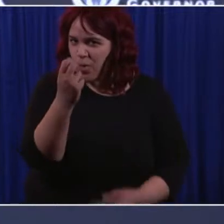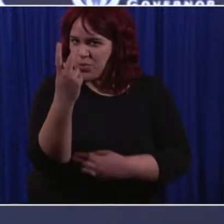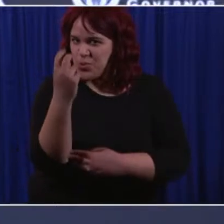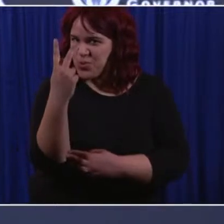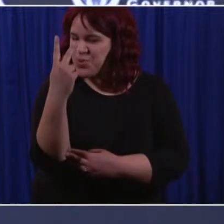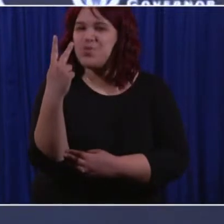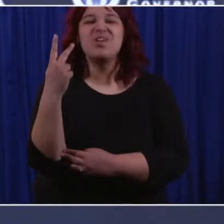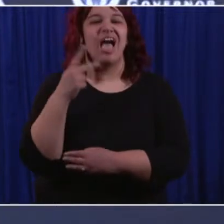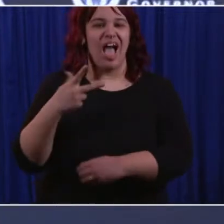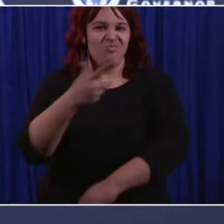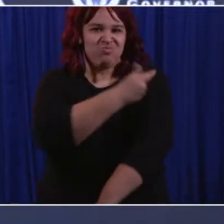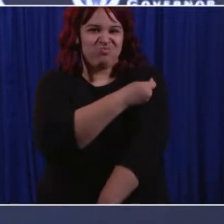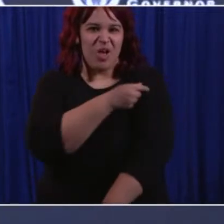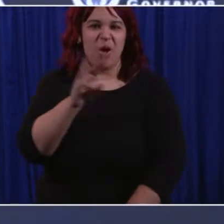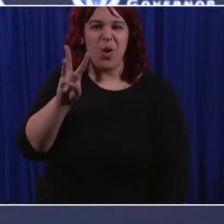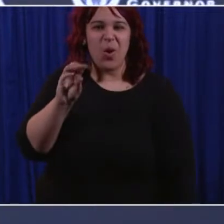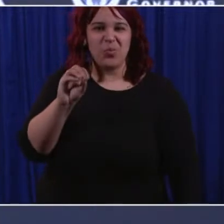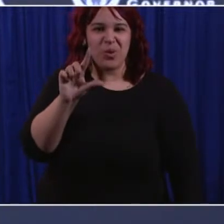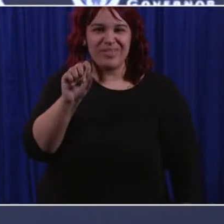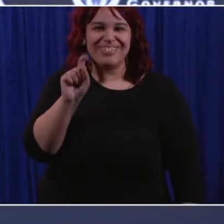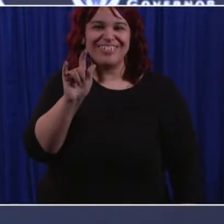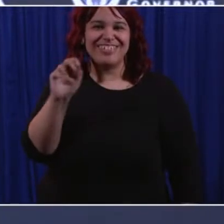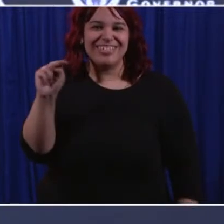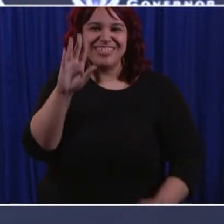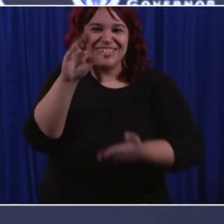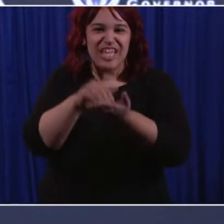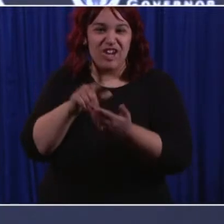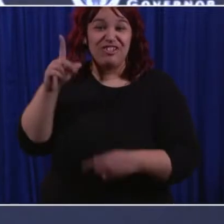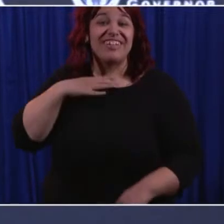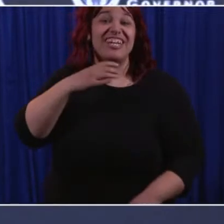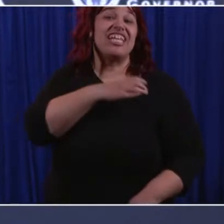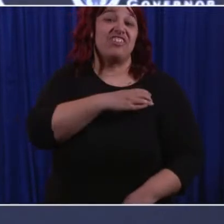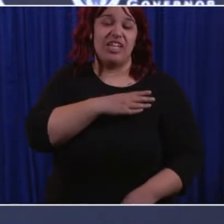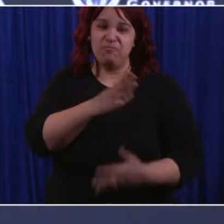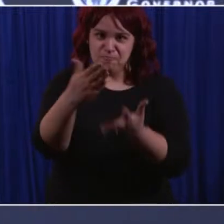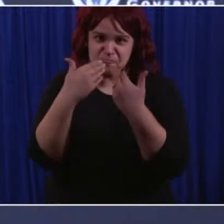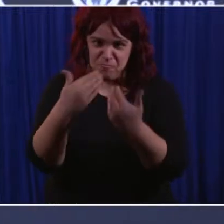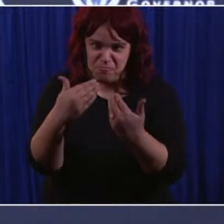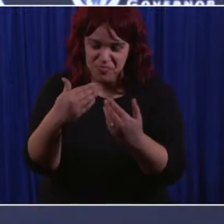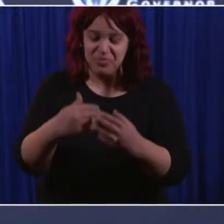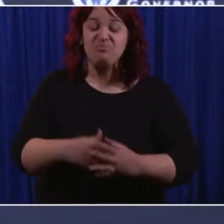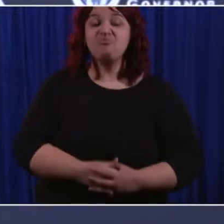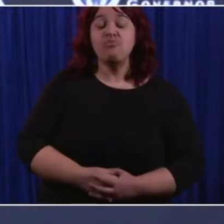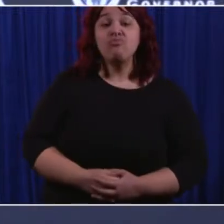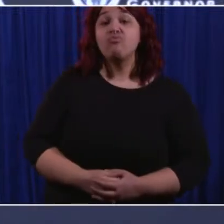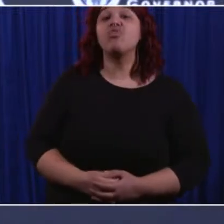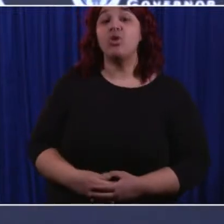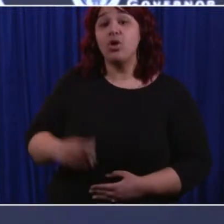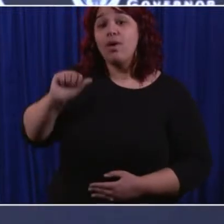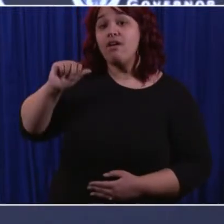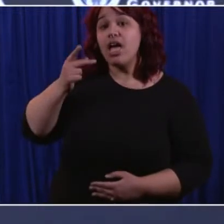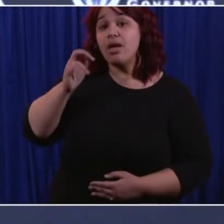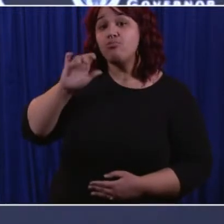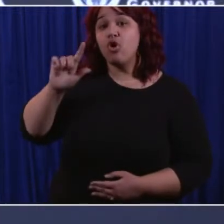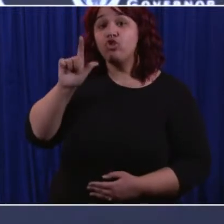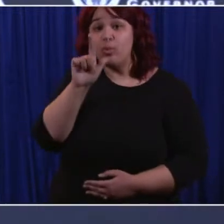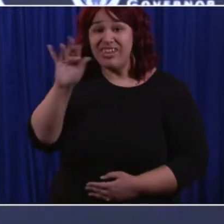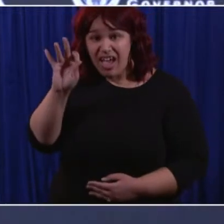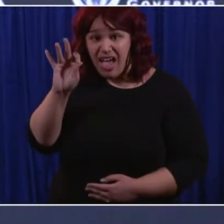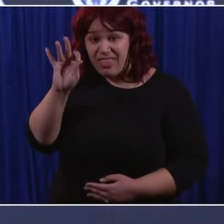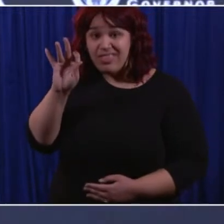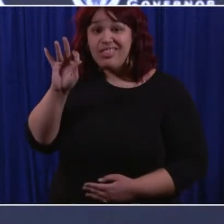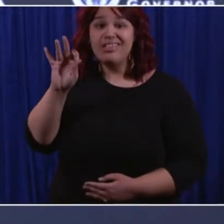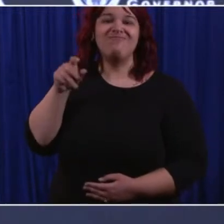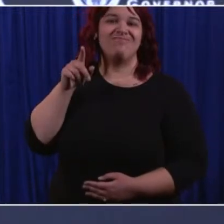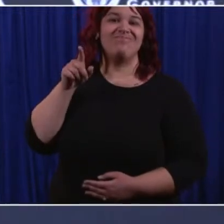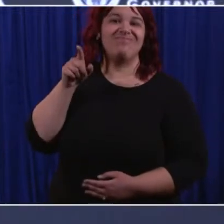the Wolstein Center in Cleveland, Good. so we appreciate that. I want to talk about another big event in Cleveland. April 29th is day one